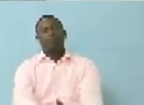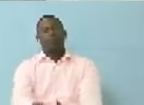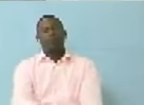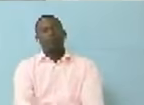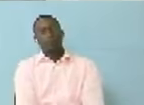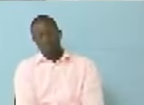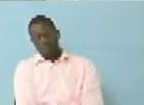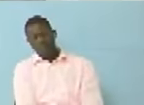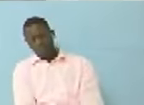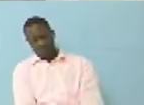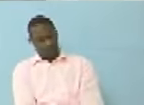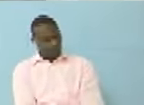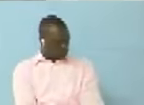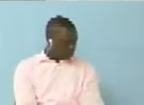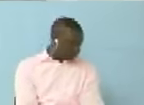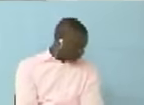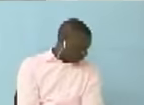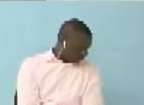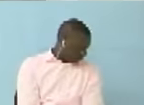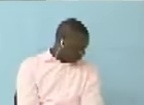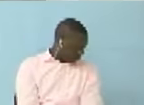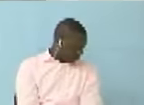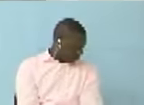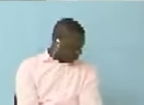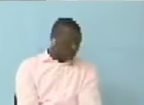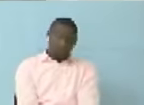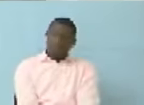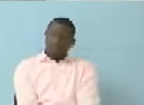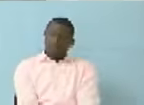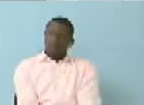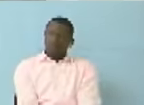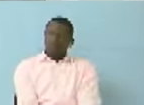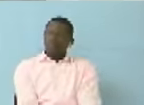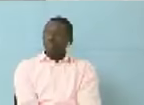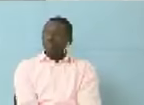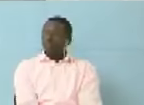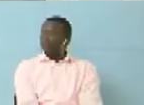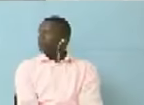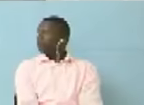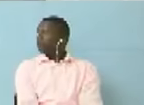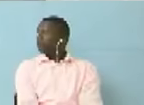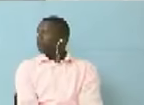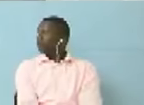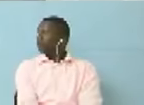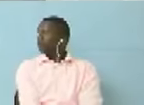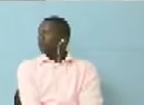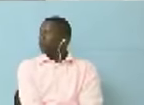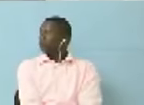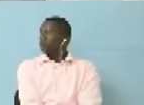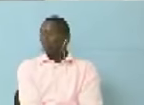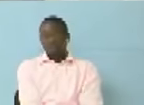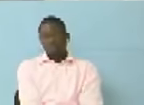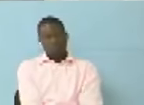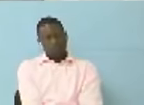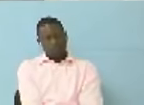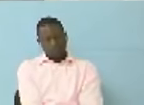deny, you know, because there was going to be futile for me to deny. Second, he knew about it, and then, you know,